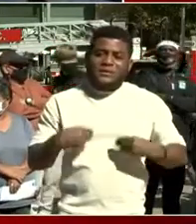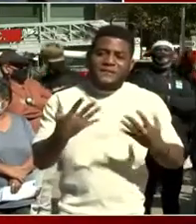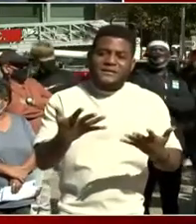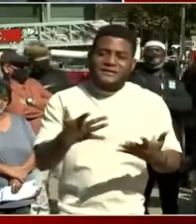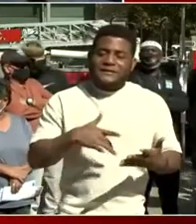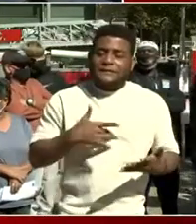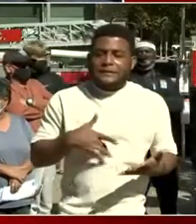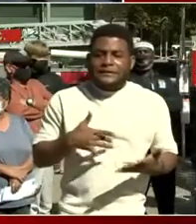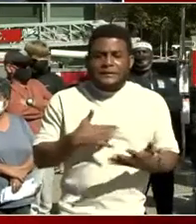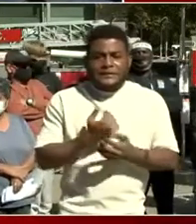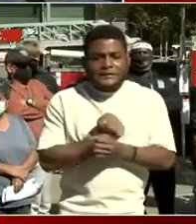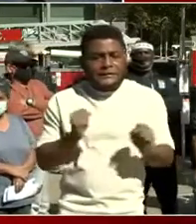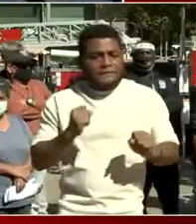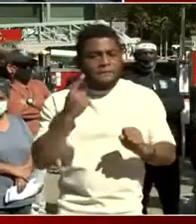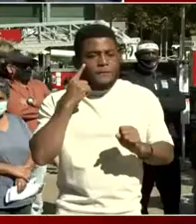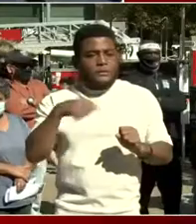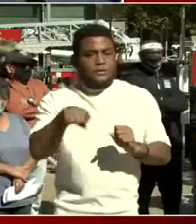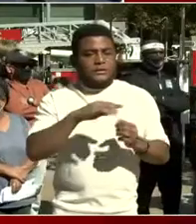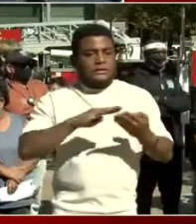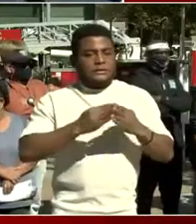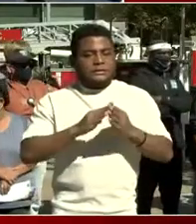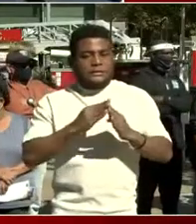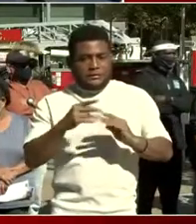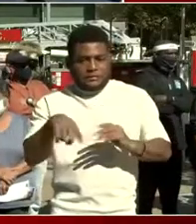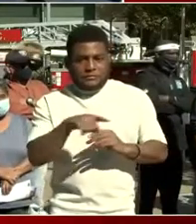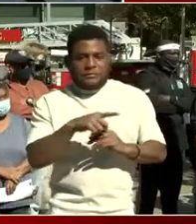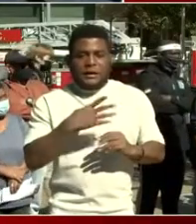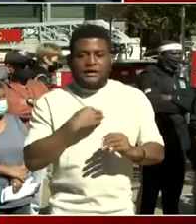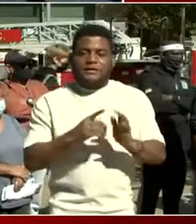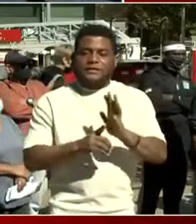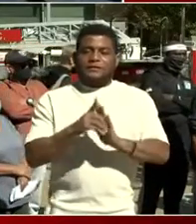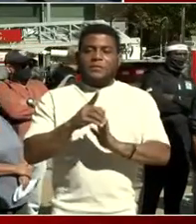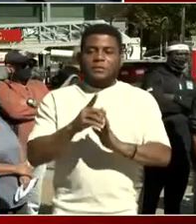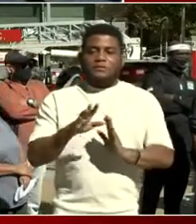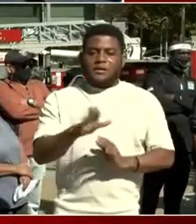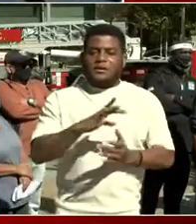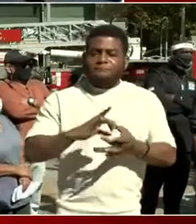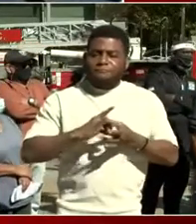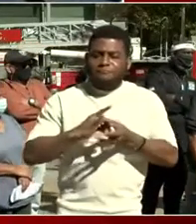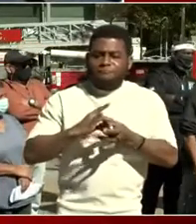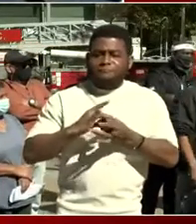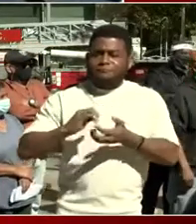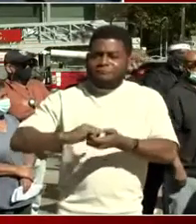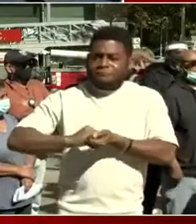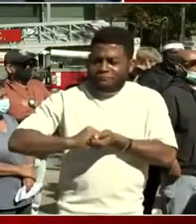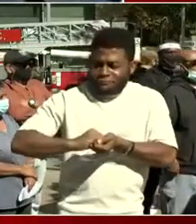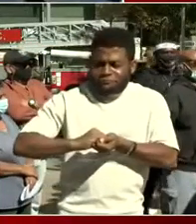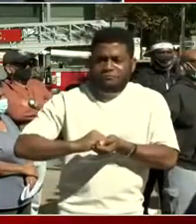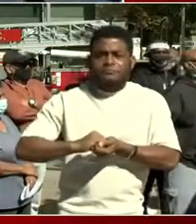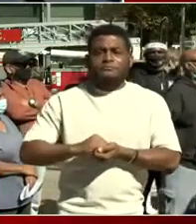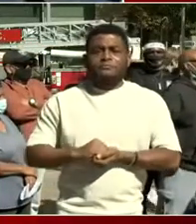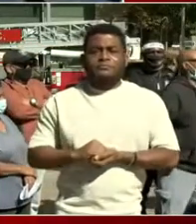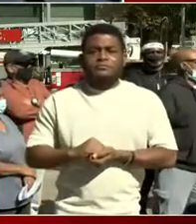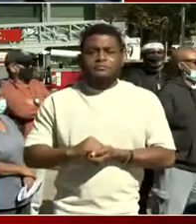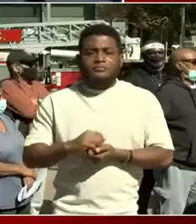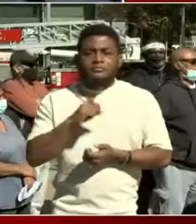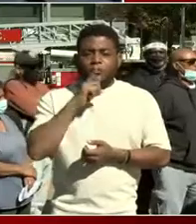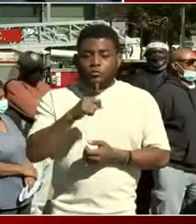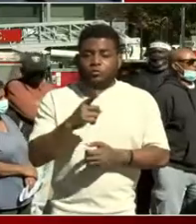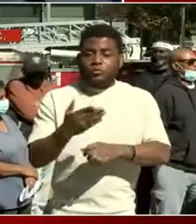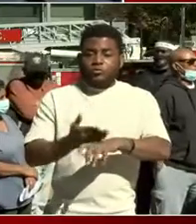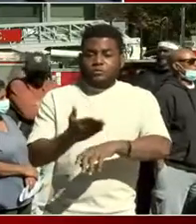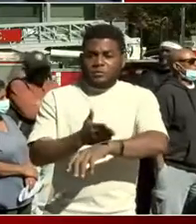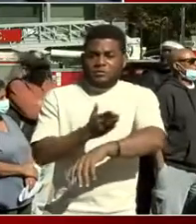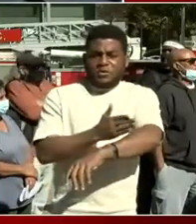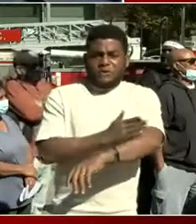community, develop relationships within these communities and with our partner agencies, and improve the quality of life within each